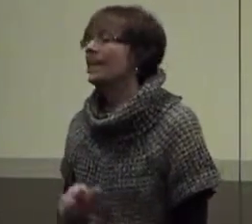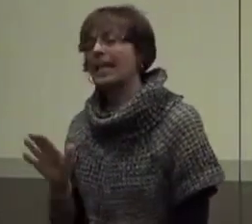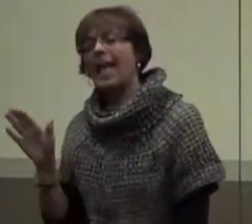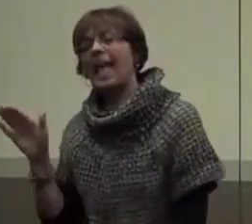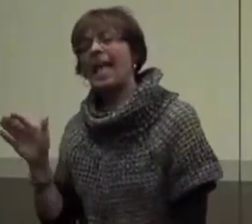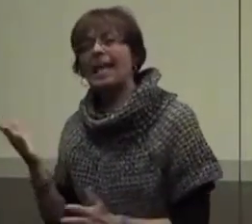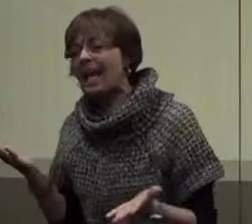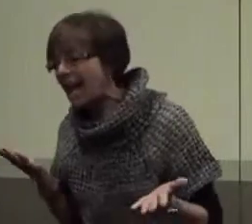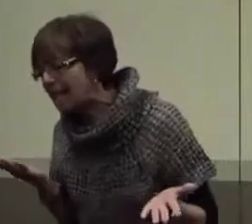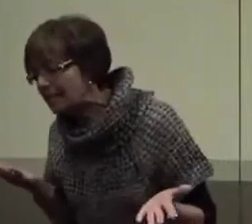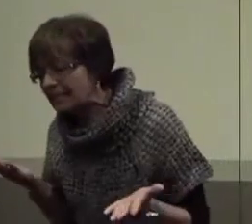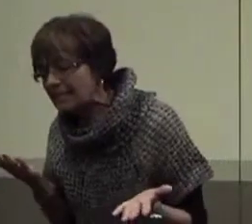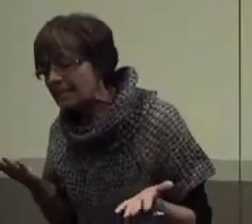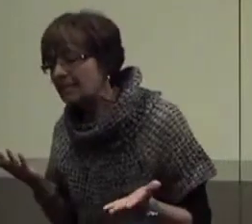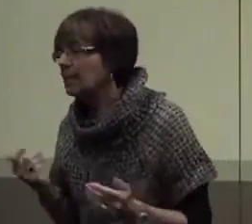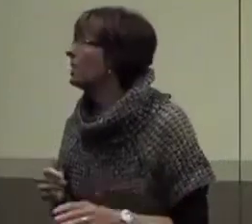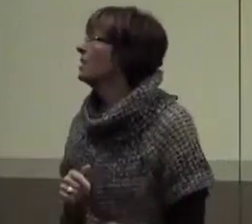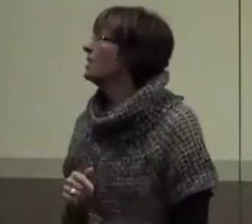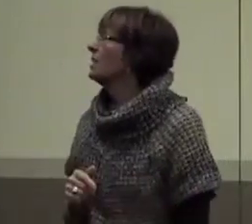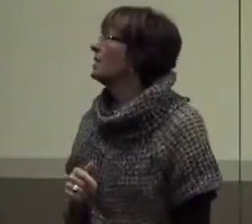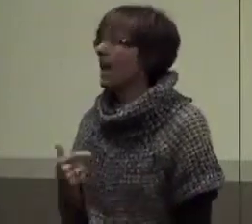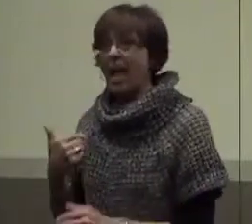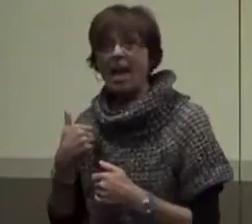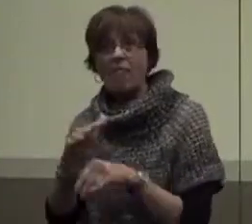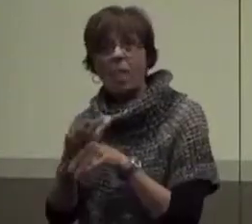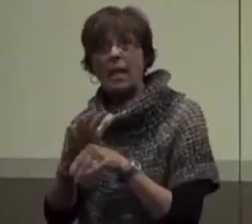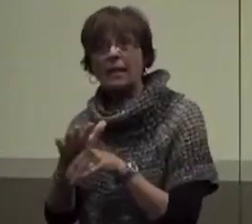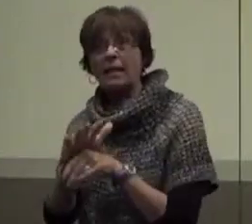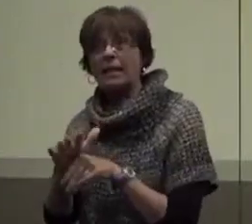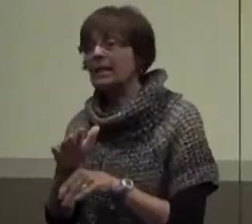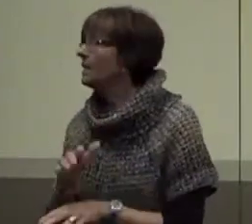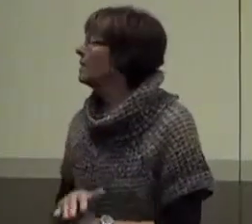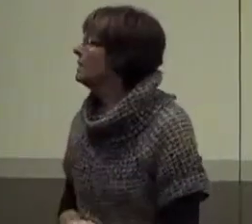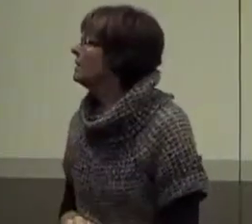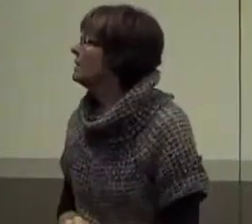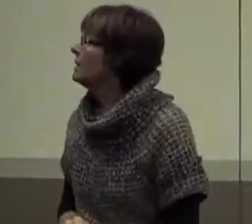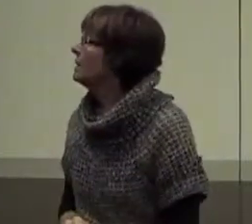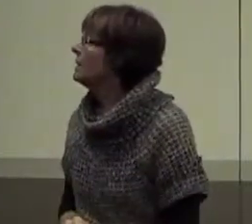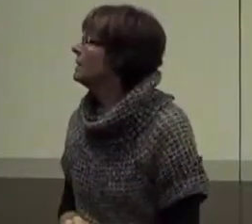Hey guys, whenever we eat out lunch.